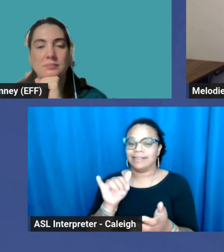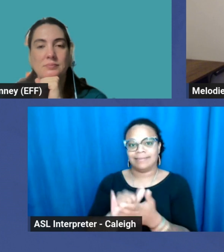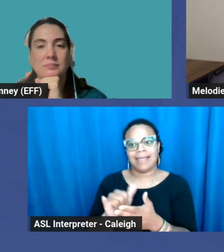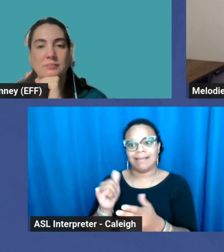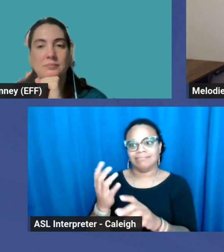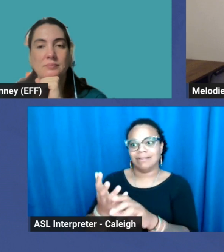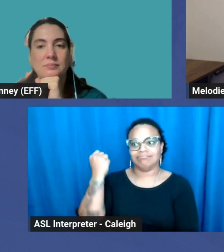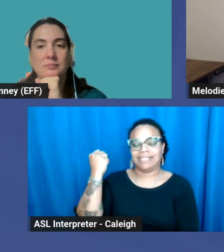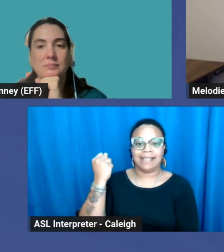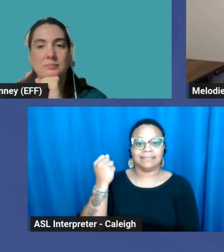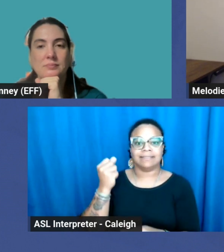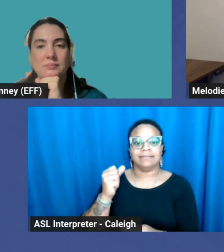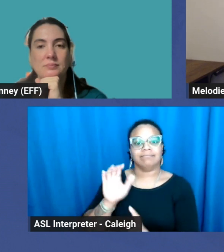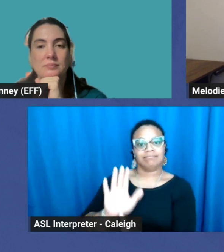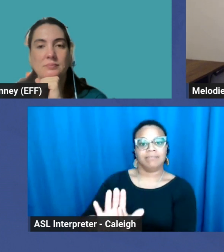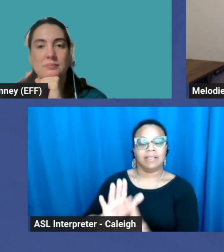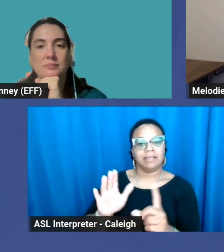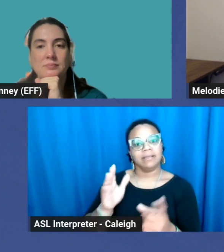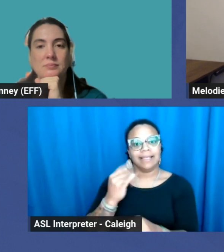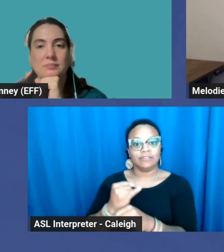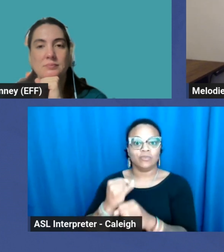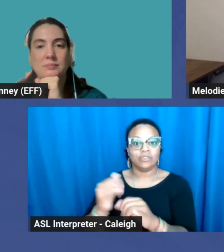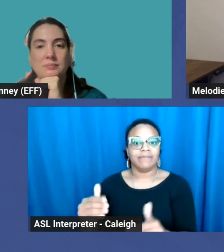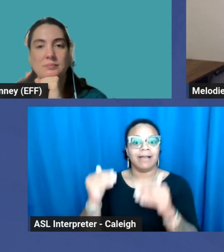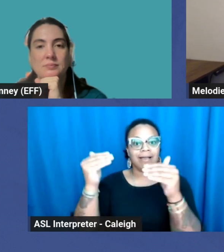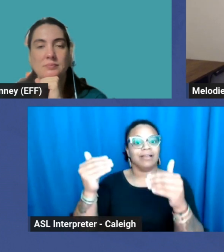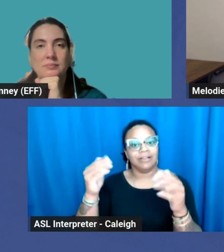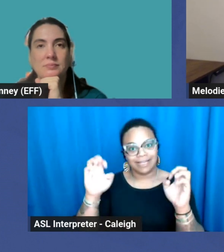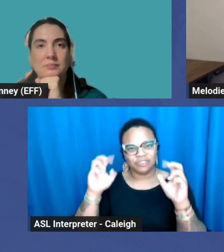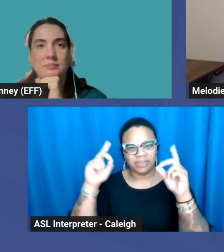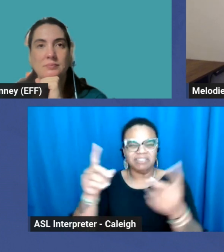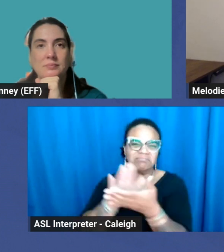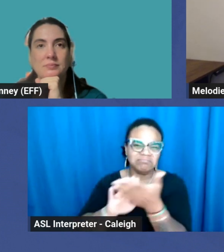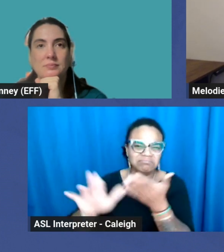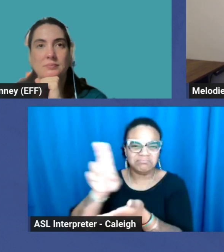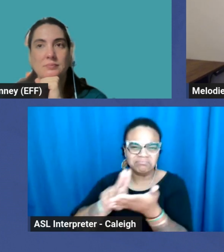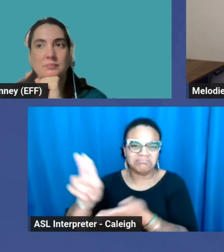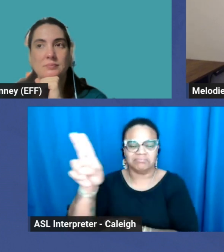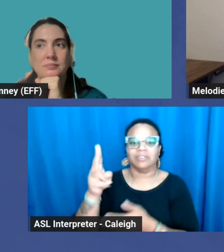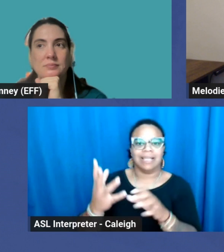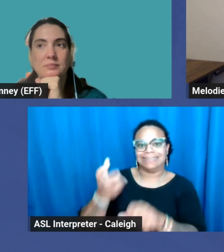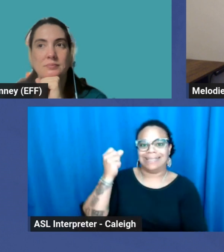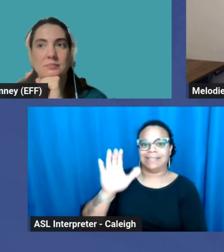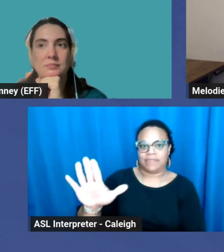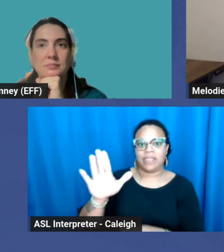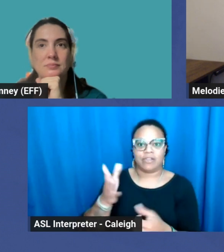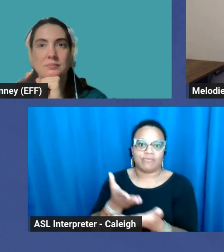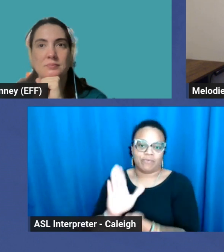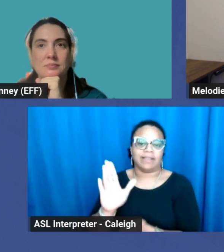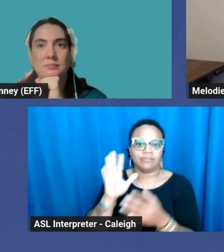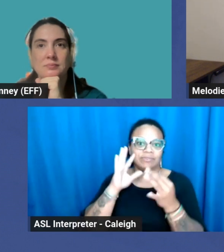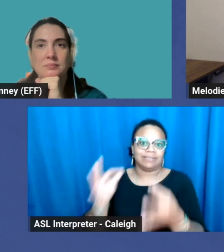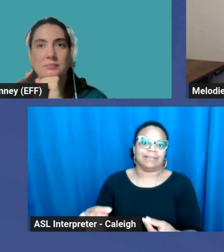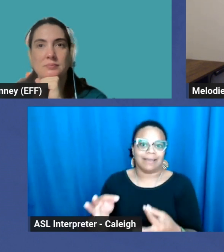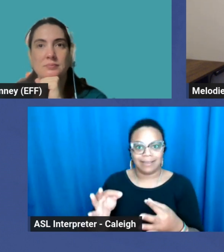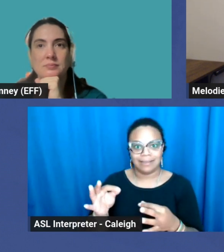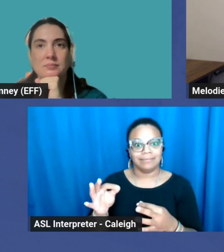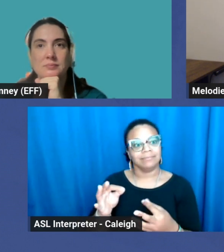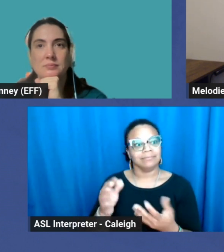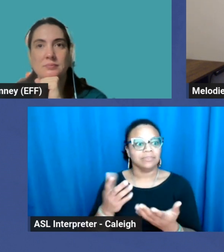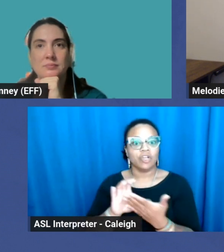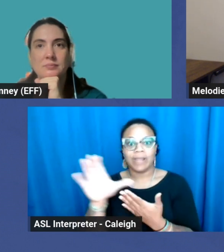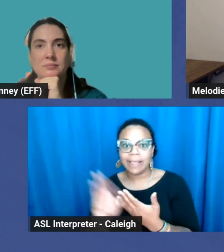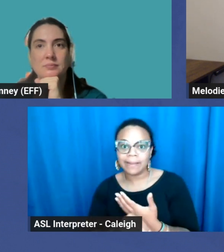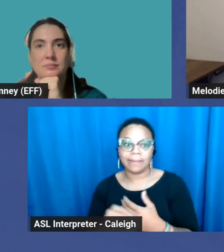of institutions of higher education in terms of control over, state control over curricula,